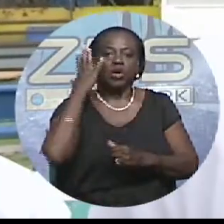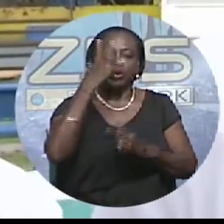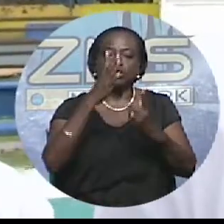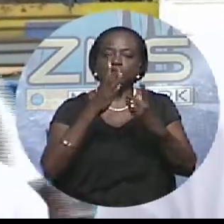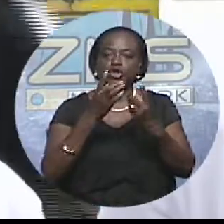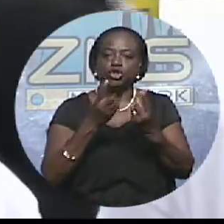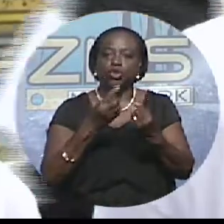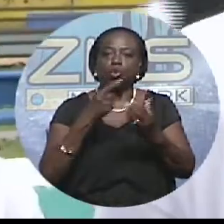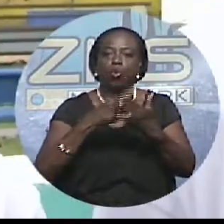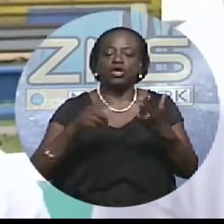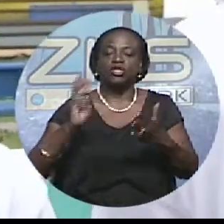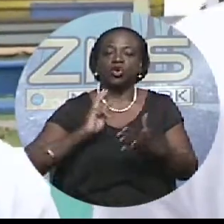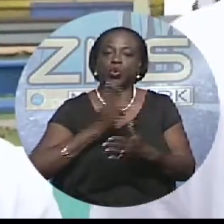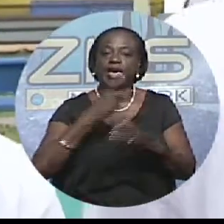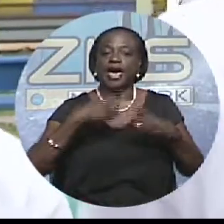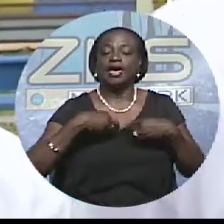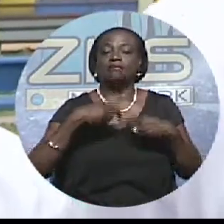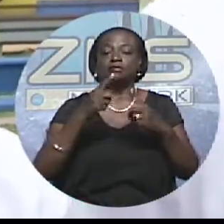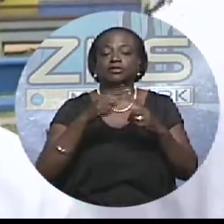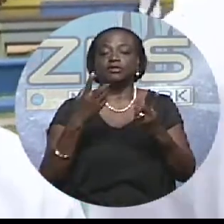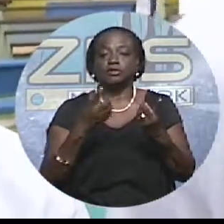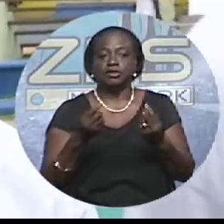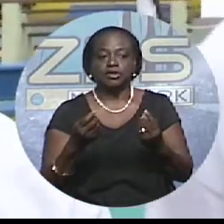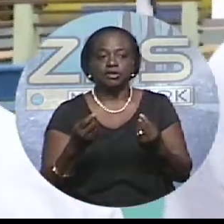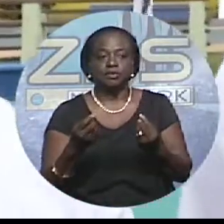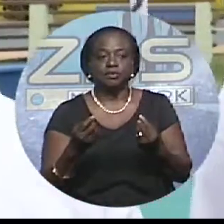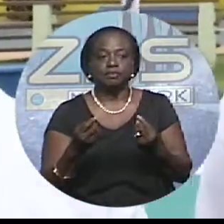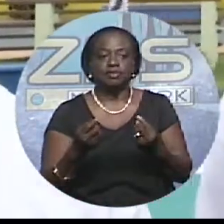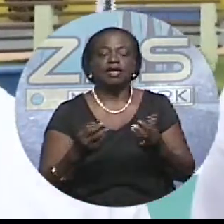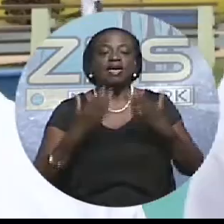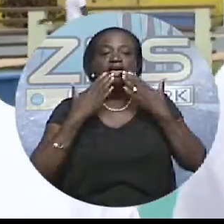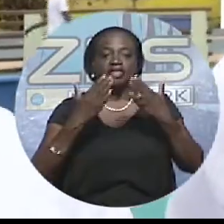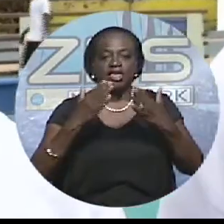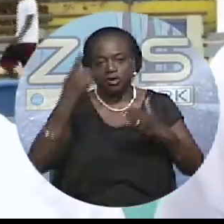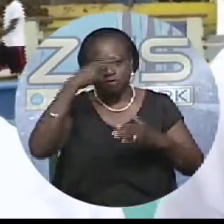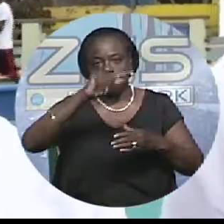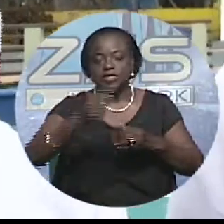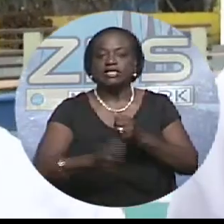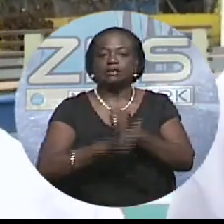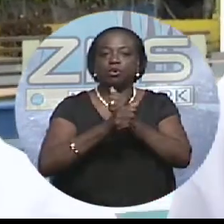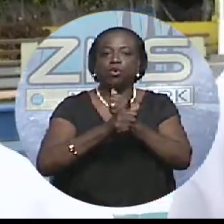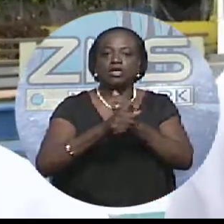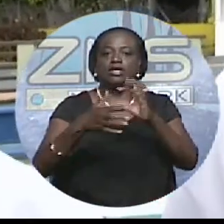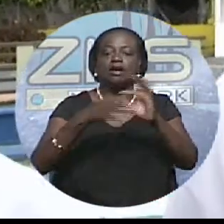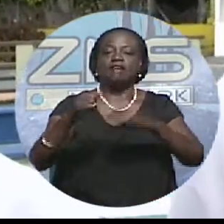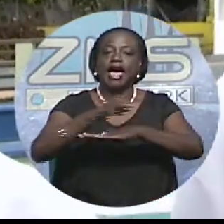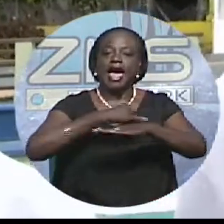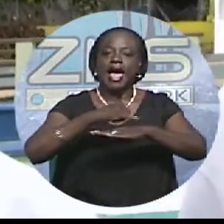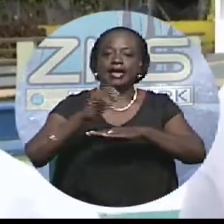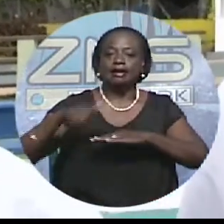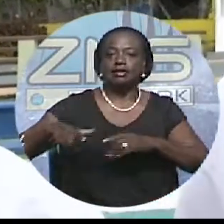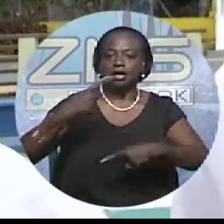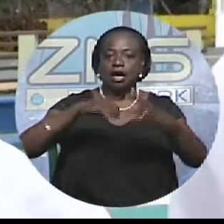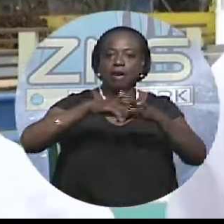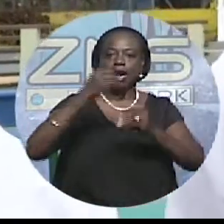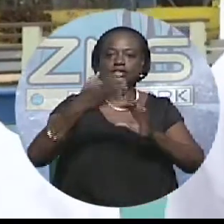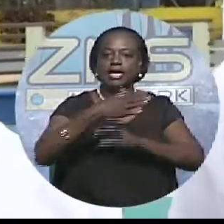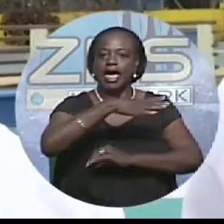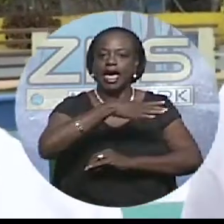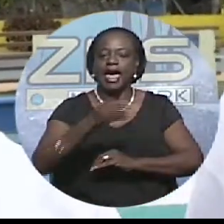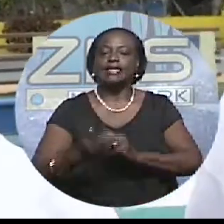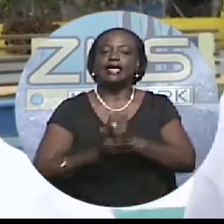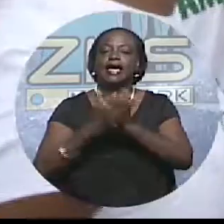nobody else do it, then it wouldn't be done. But we thank for the support of Island Luck coming out, helping us,